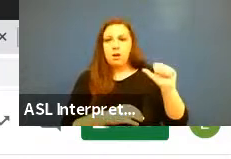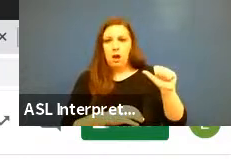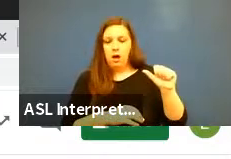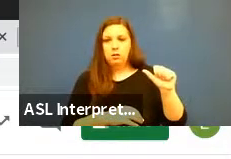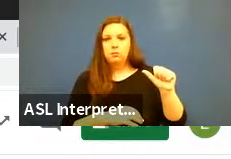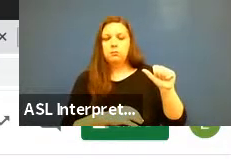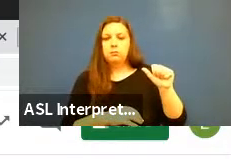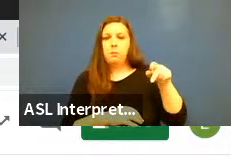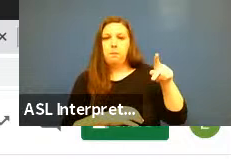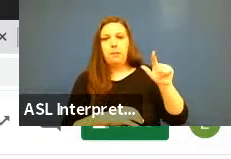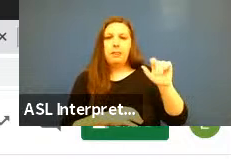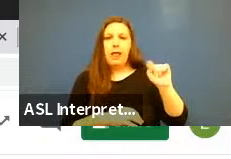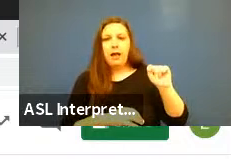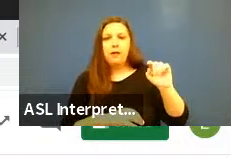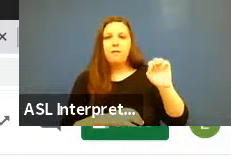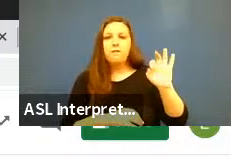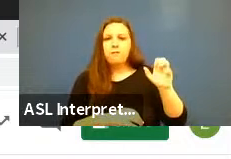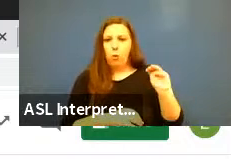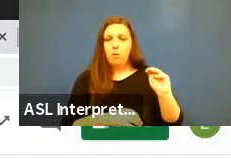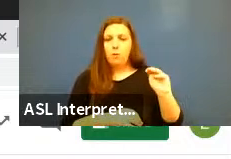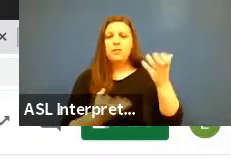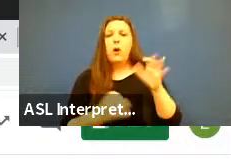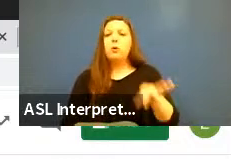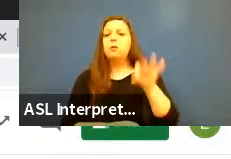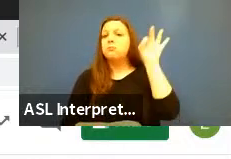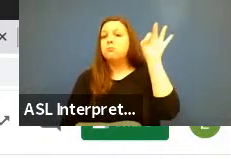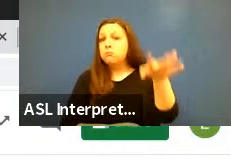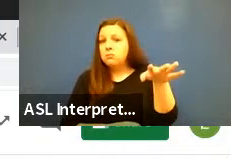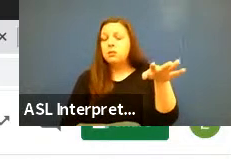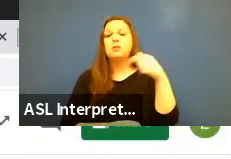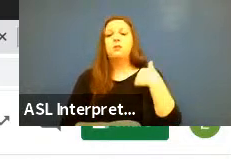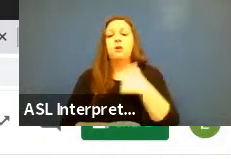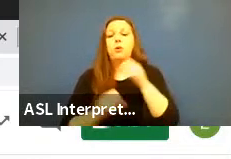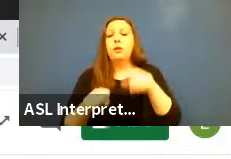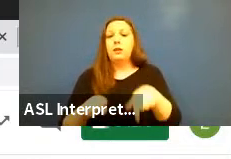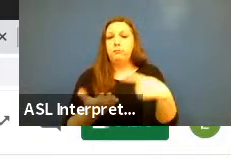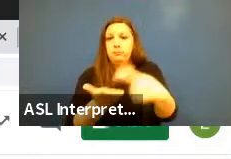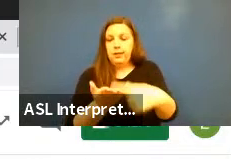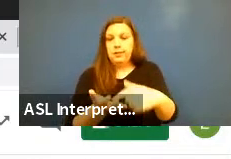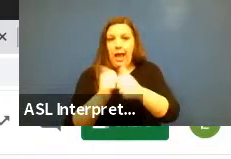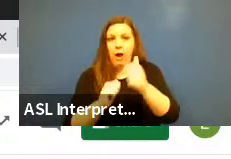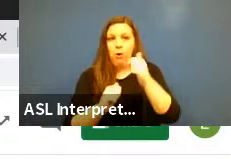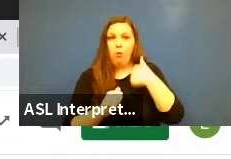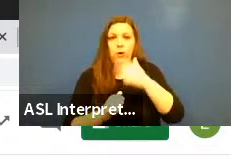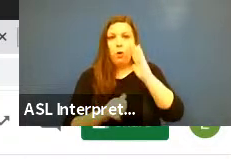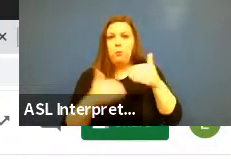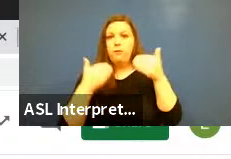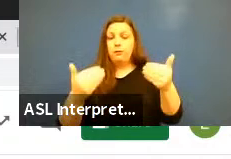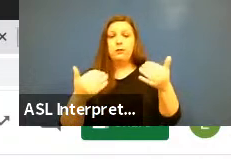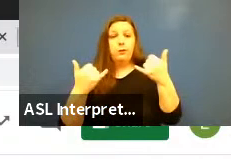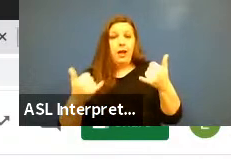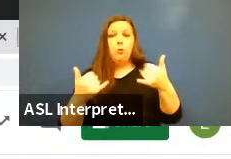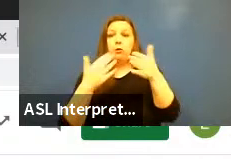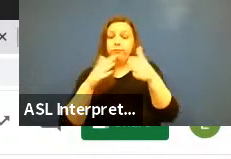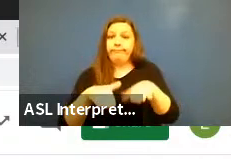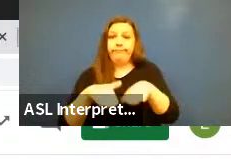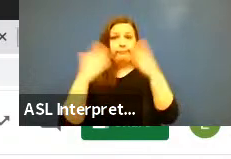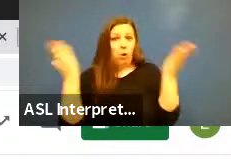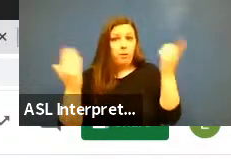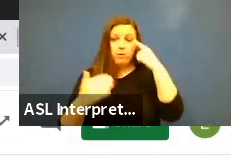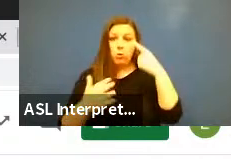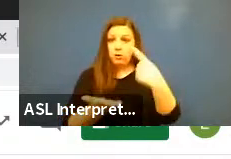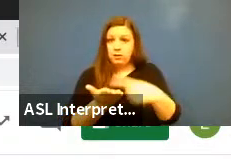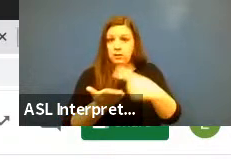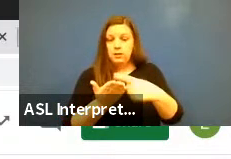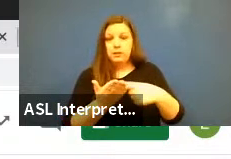wanted to put that out there so we can discuss it and figure out how we're going to move forward. So the floor is open for discussion. Mr. Barlament, am I